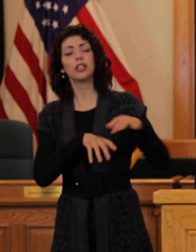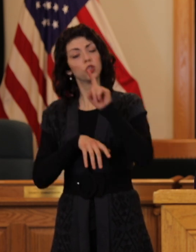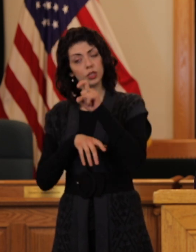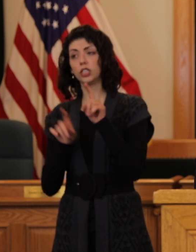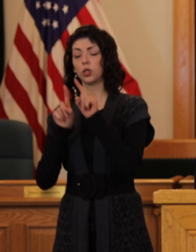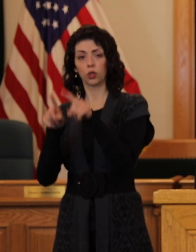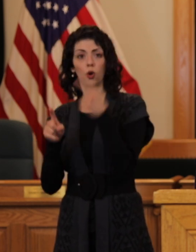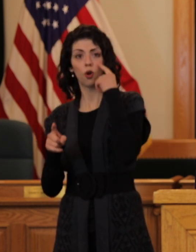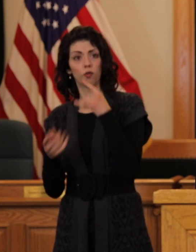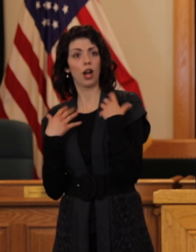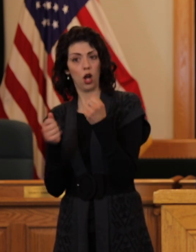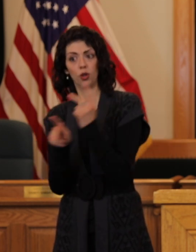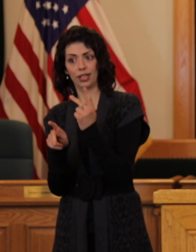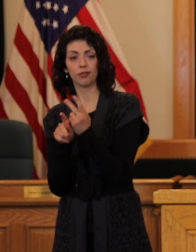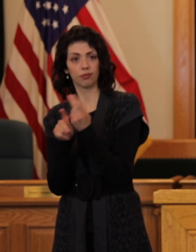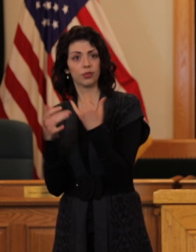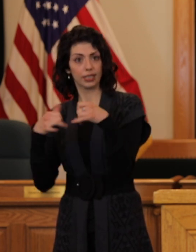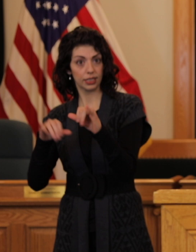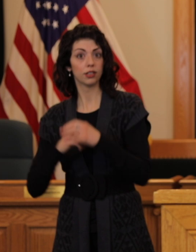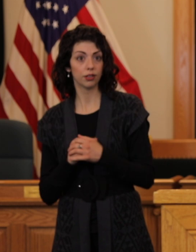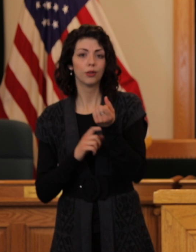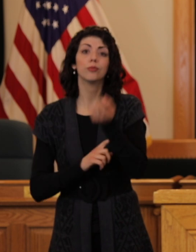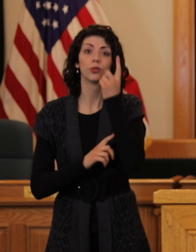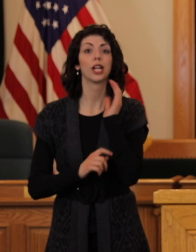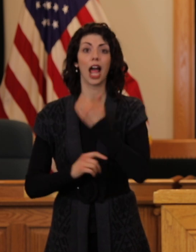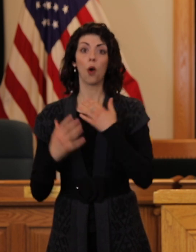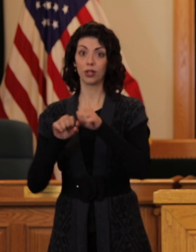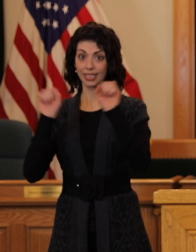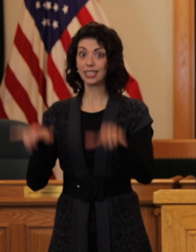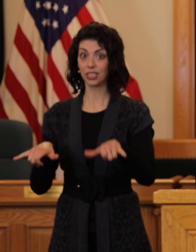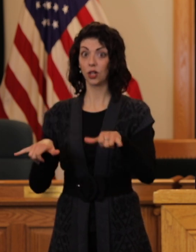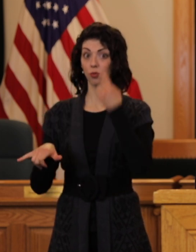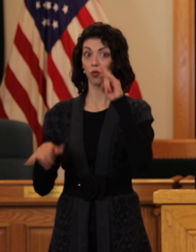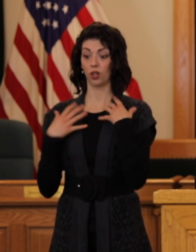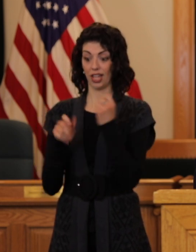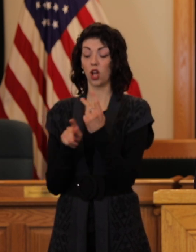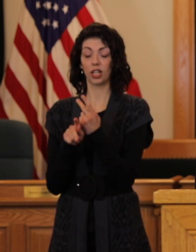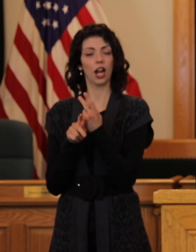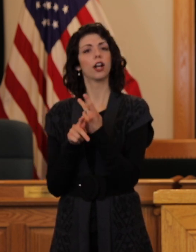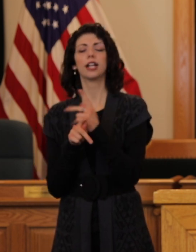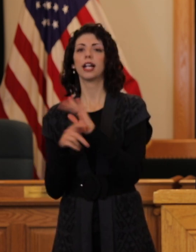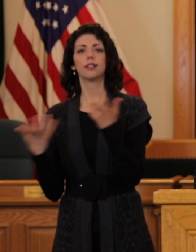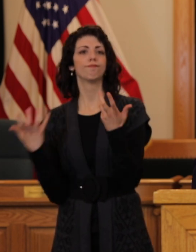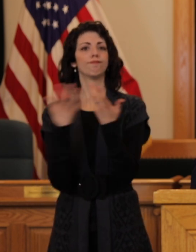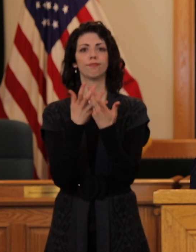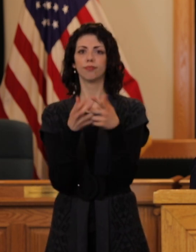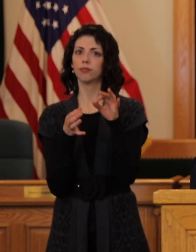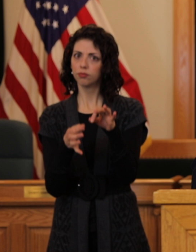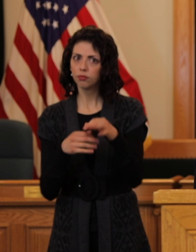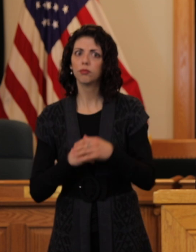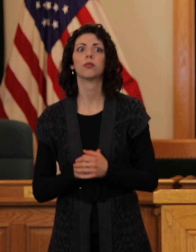seek health care and that our healthcare system is very capable of meeting your needs in these unique times. To reduce the